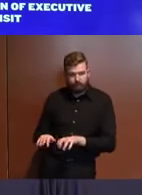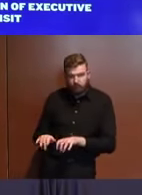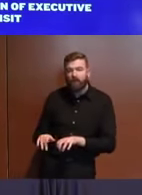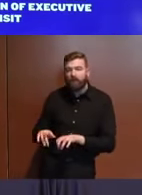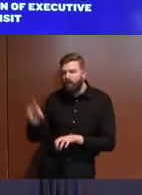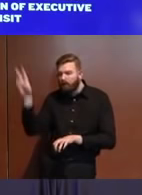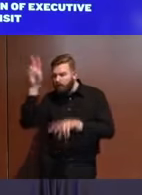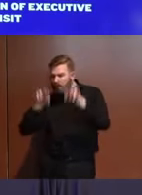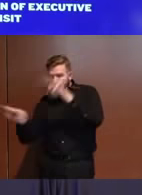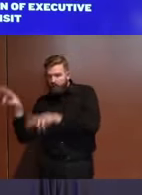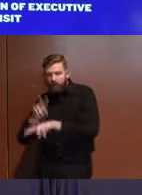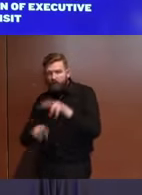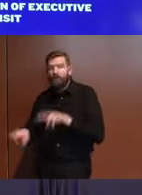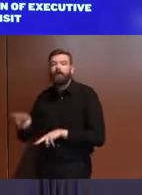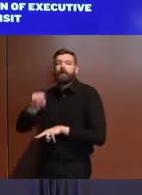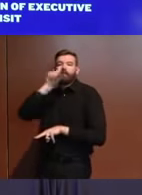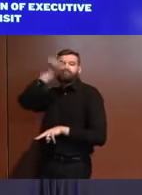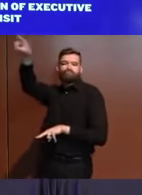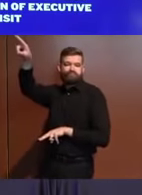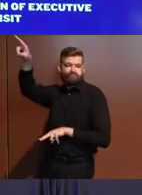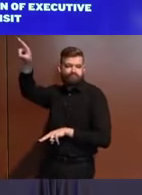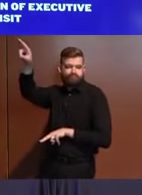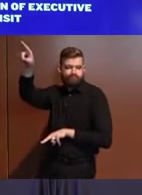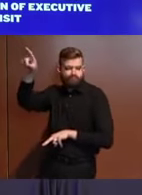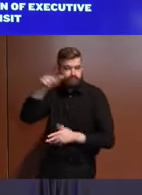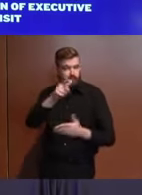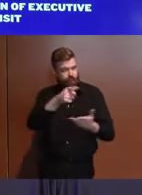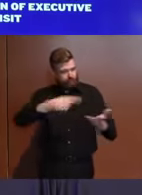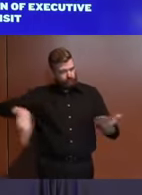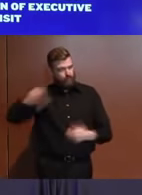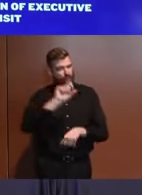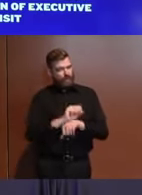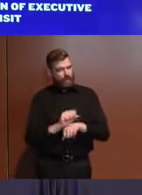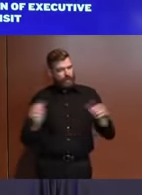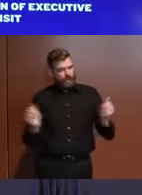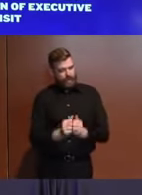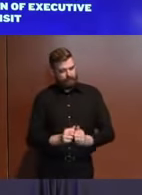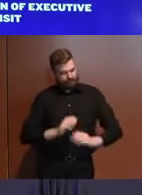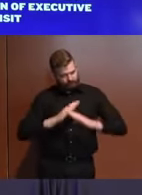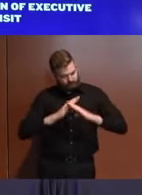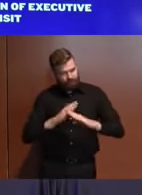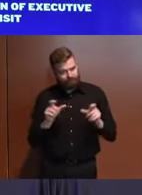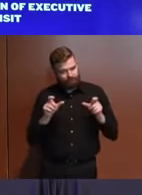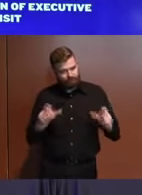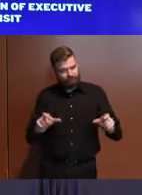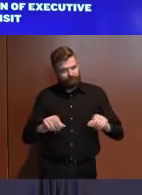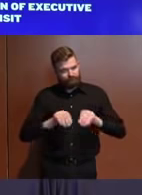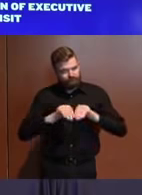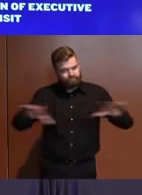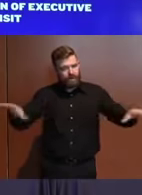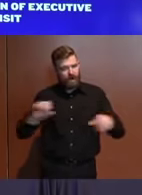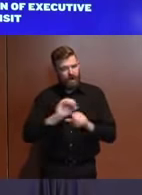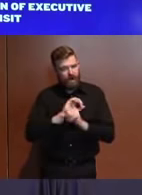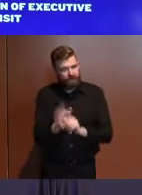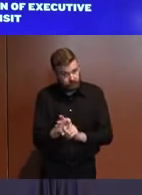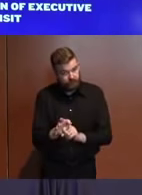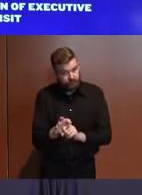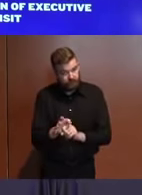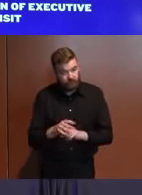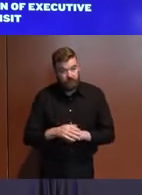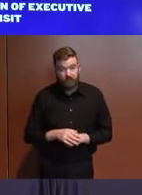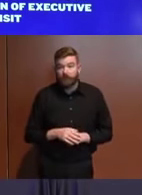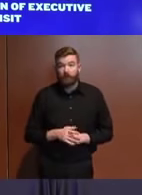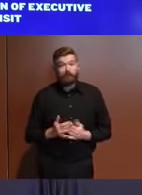part to slow the spread of coronavirus. Pat, not now, but if you wouldn't mind, again, after